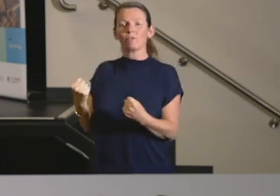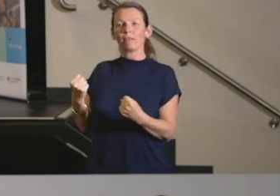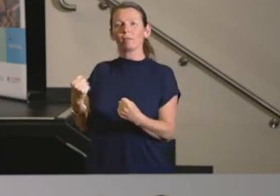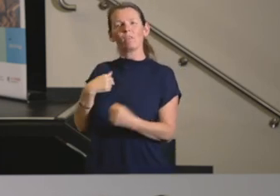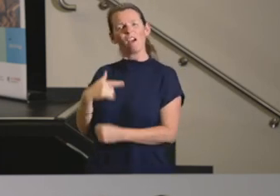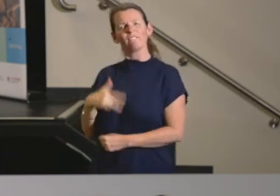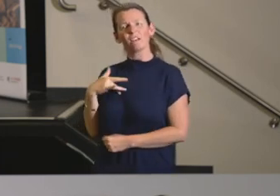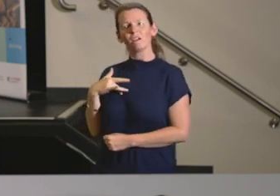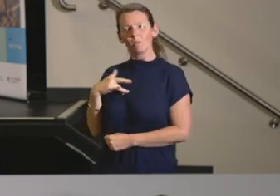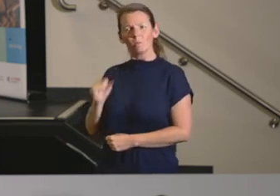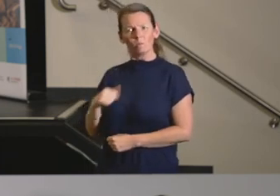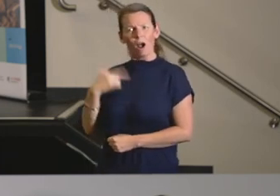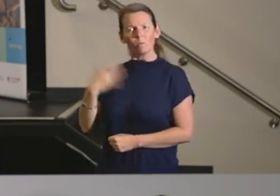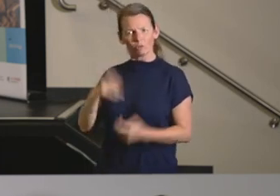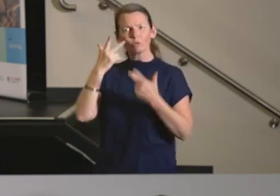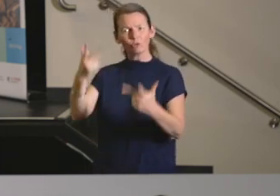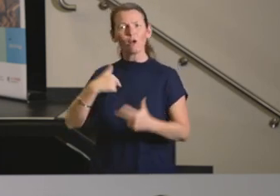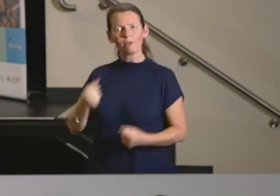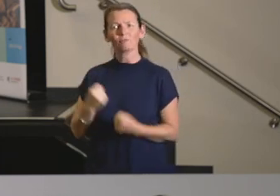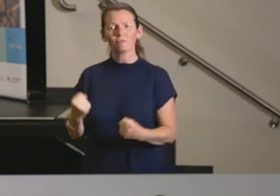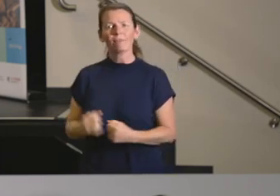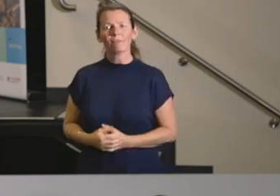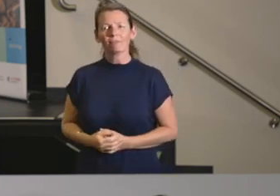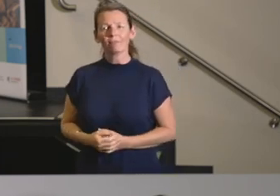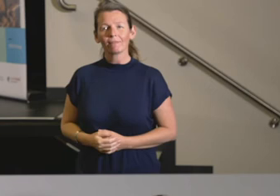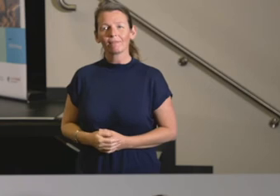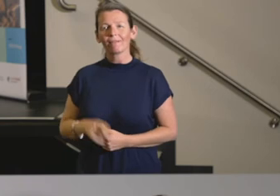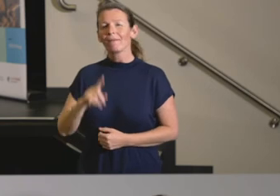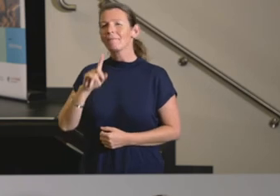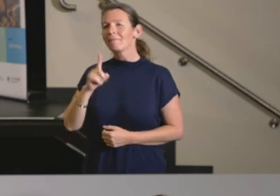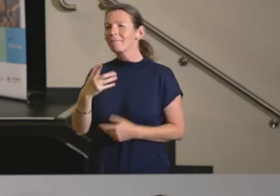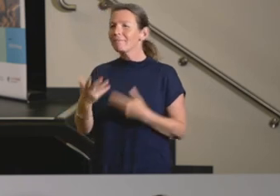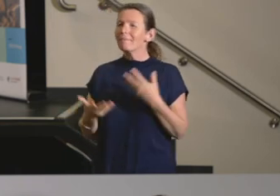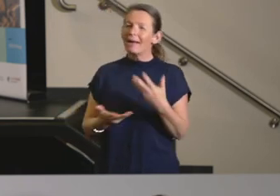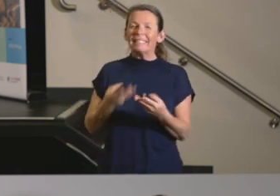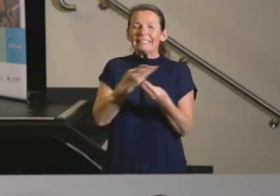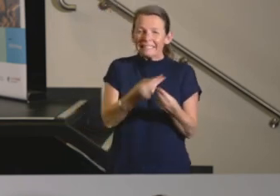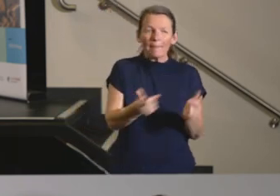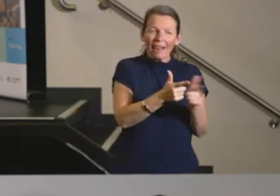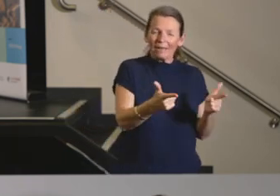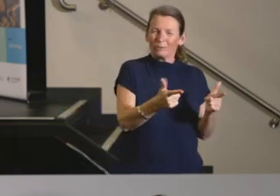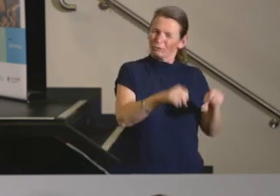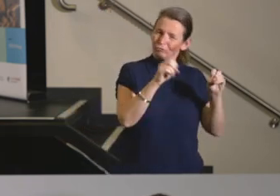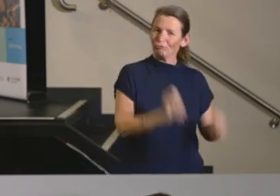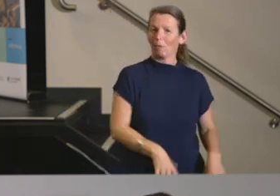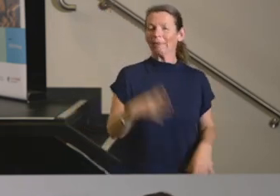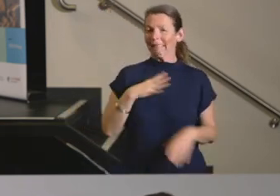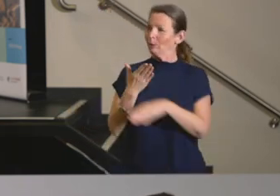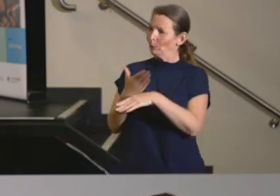want to express my strength as well. Let's abandon some of our language and let's look for new language.